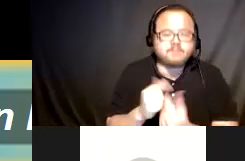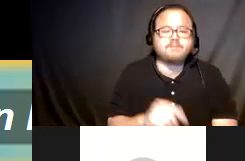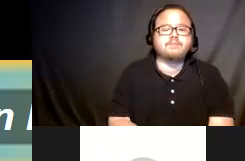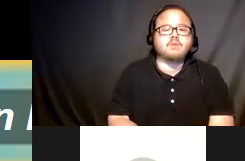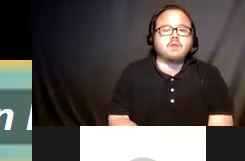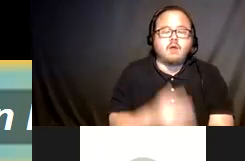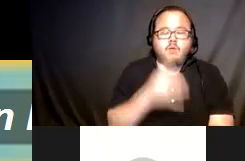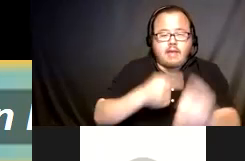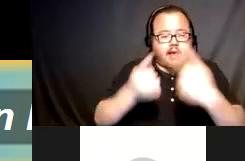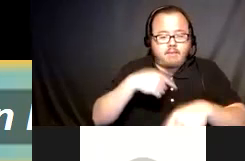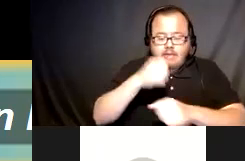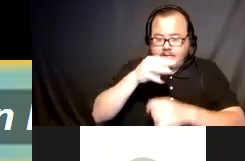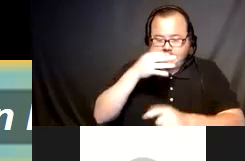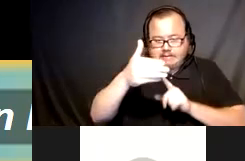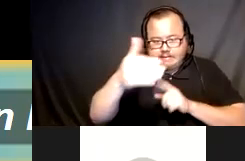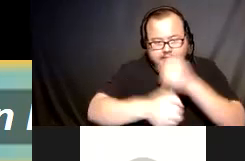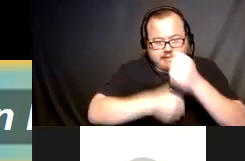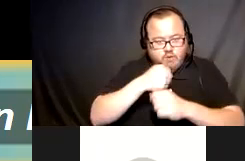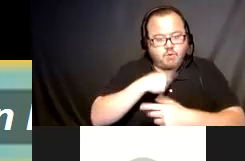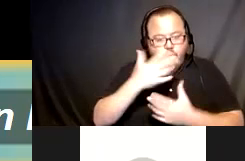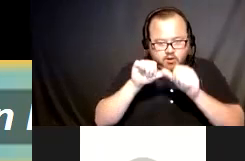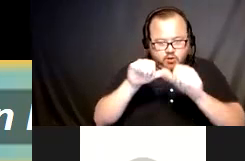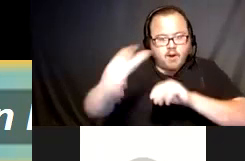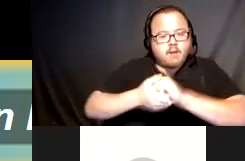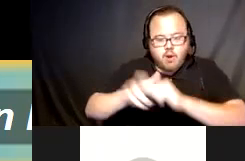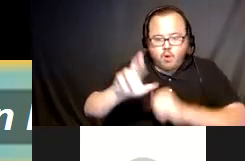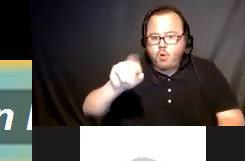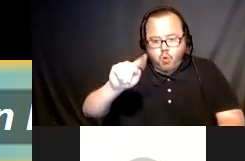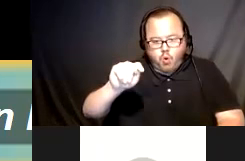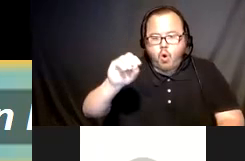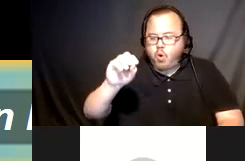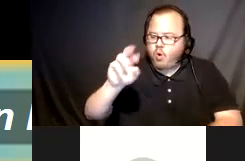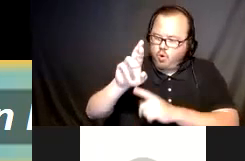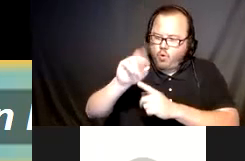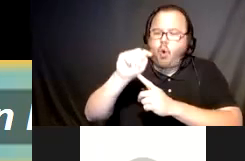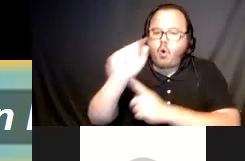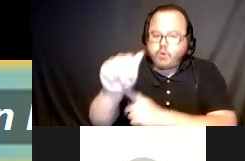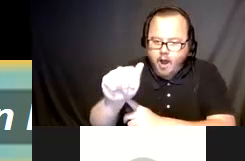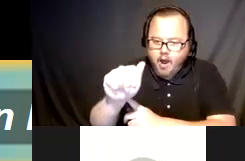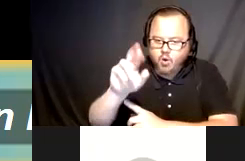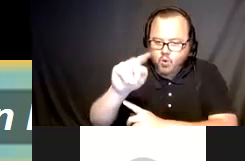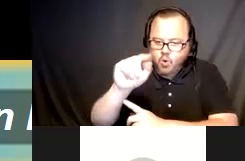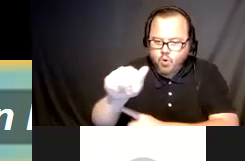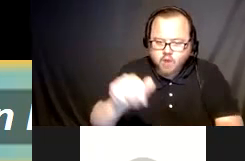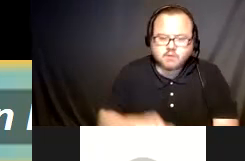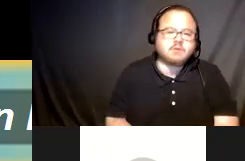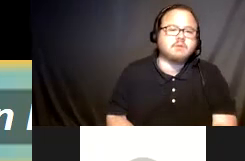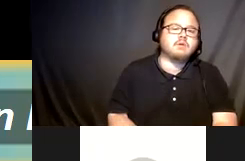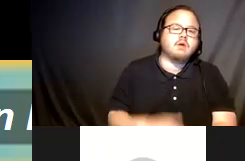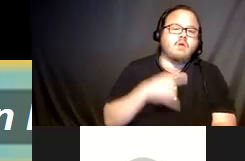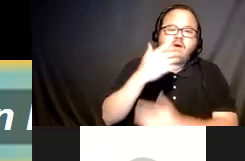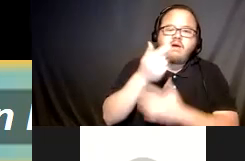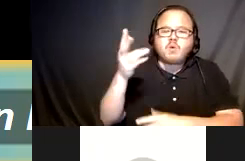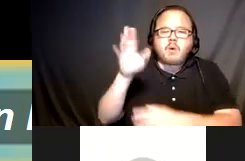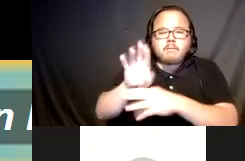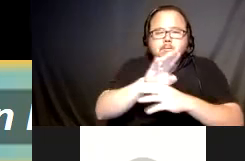In the coming year, we want to continue to partnership with RODA. We want to identify businesses that are comfortable